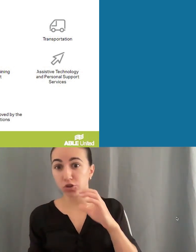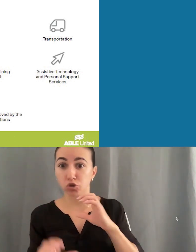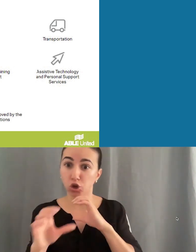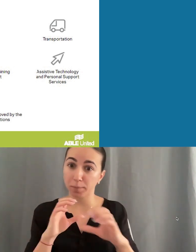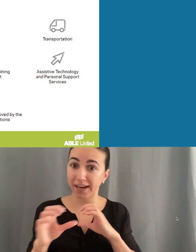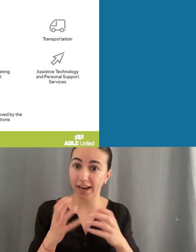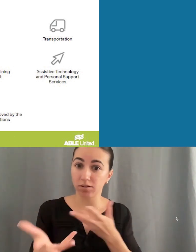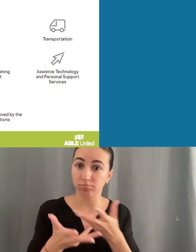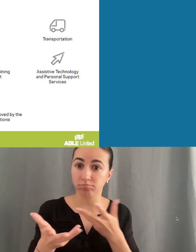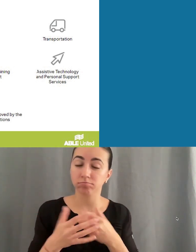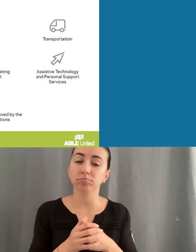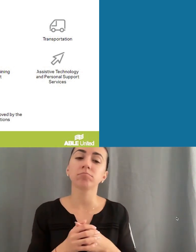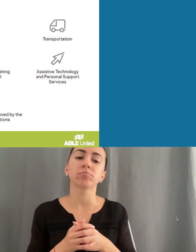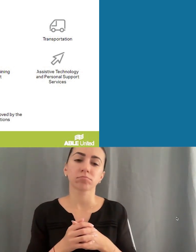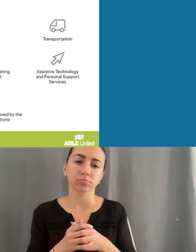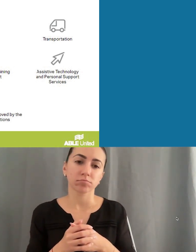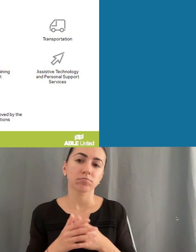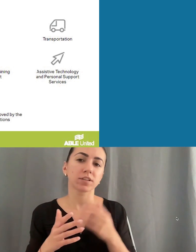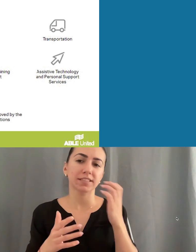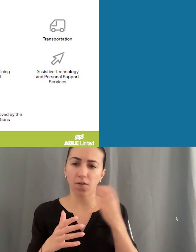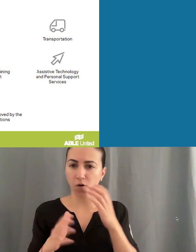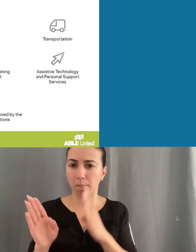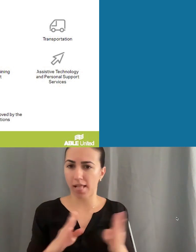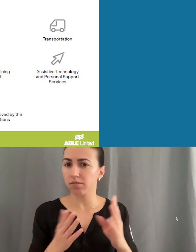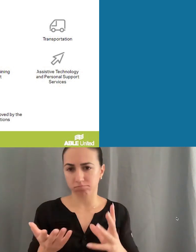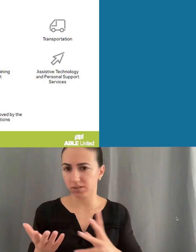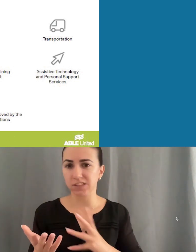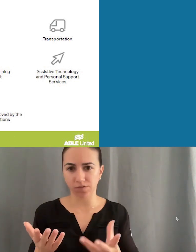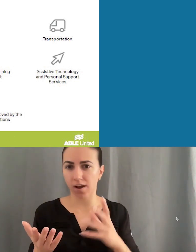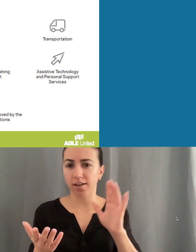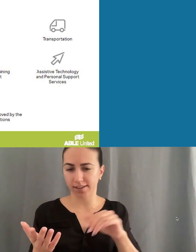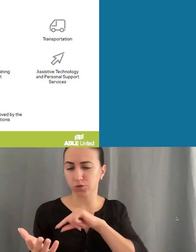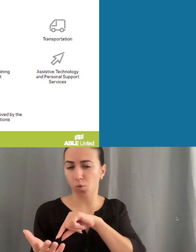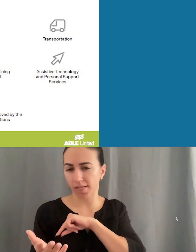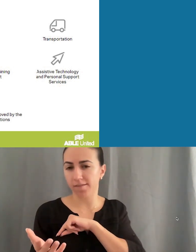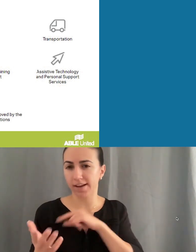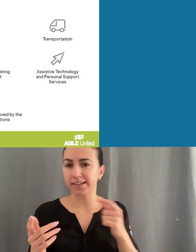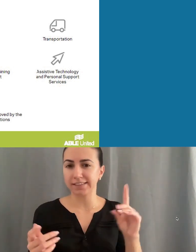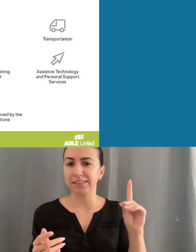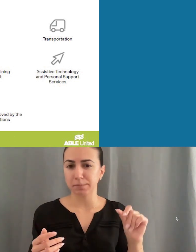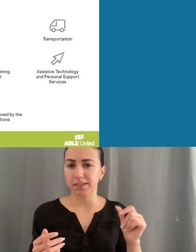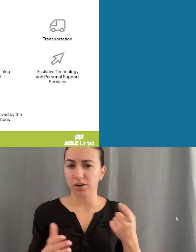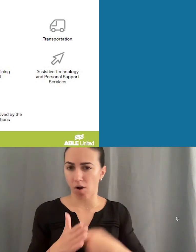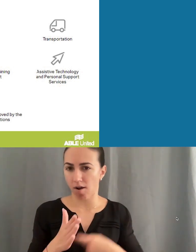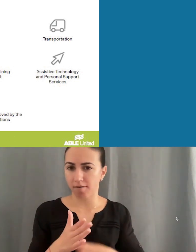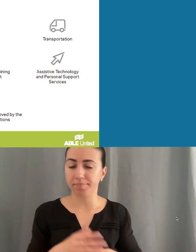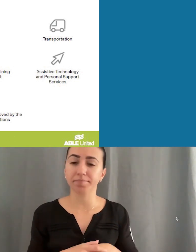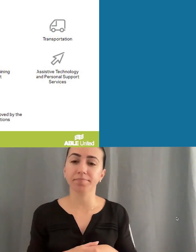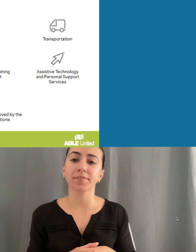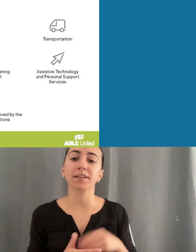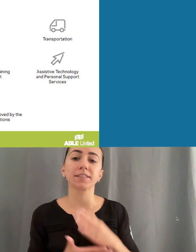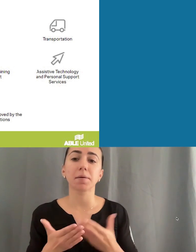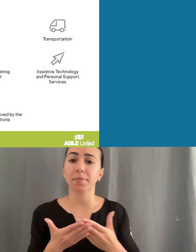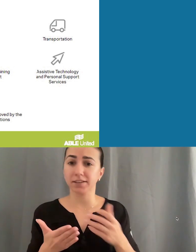or navigate. Then a cell phone and cell phone plan would be a qualified disability expense. Usually expenses that are probably not going to